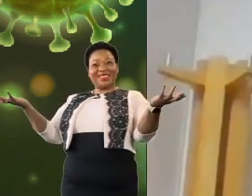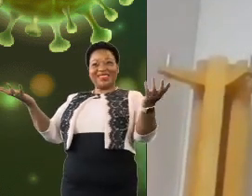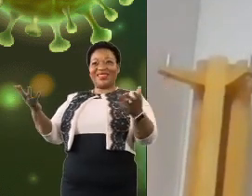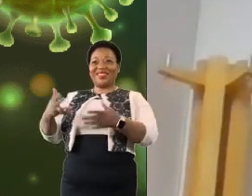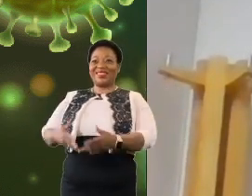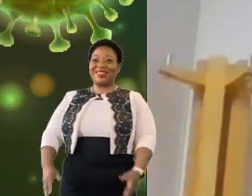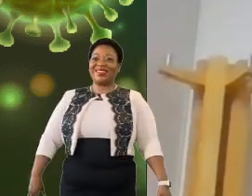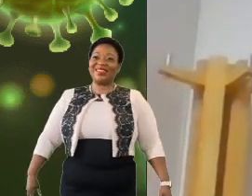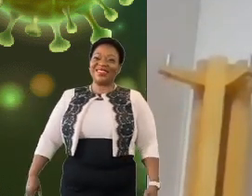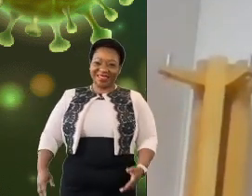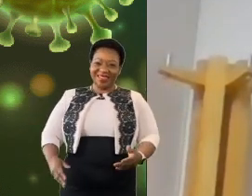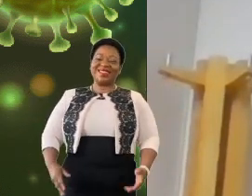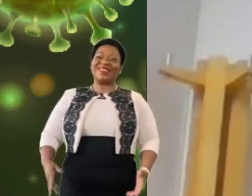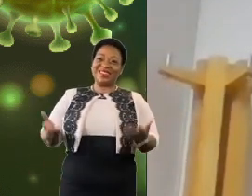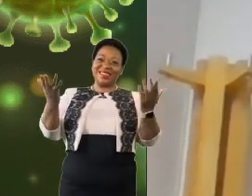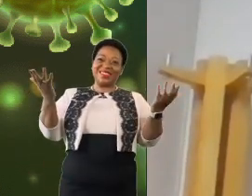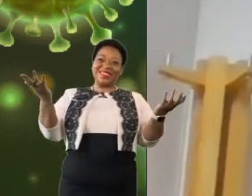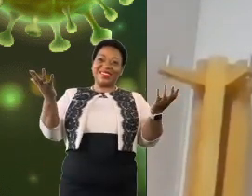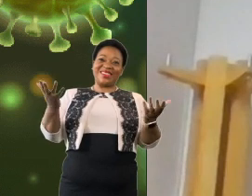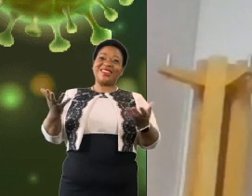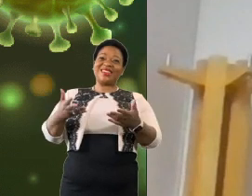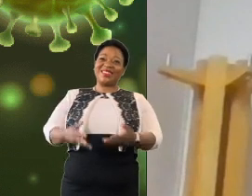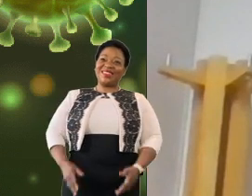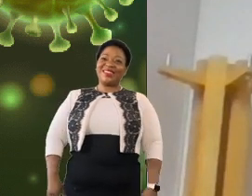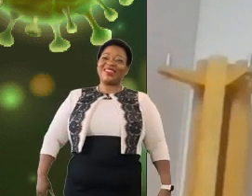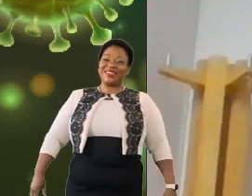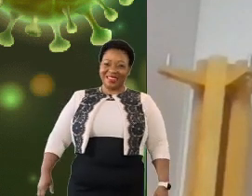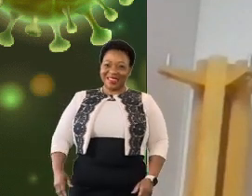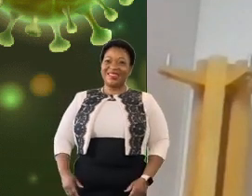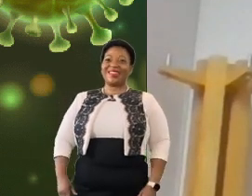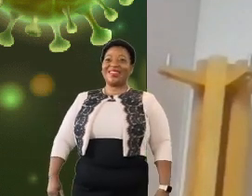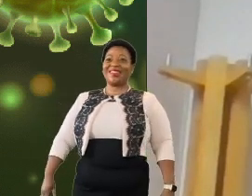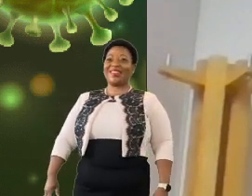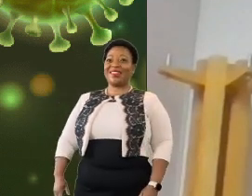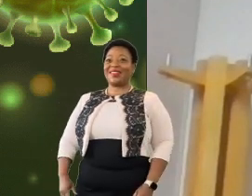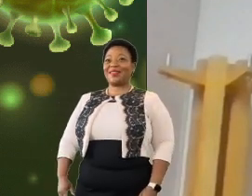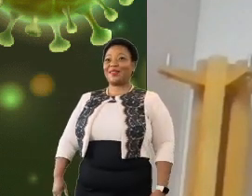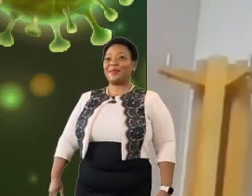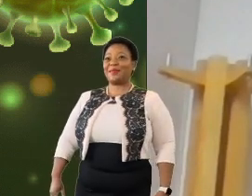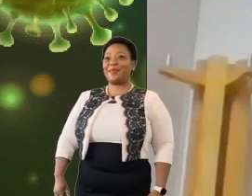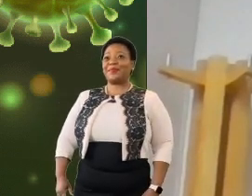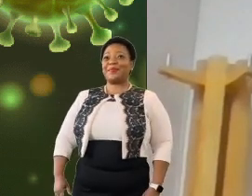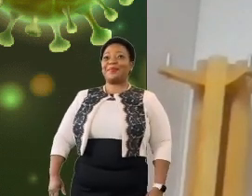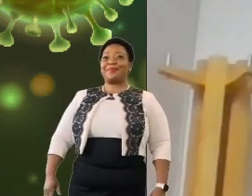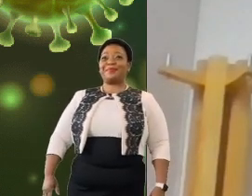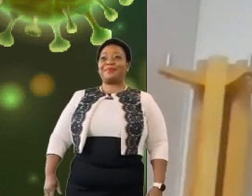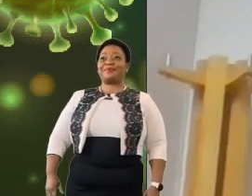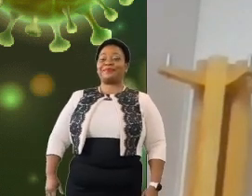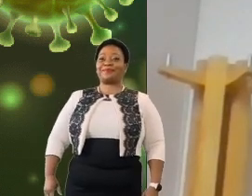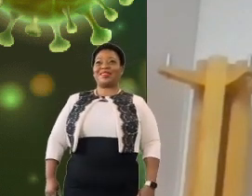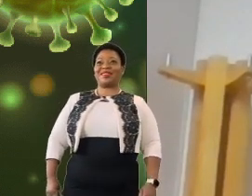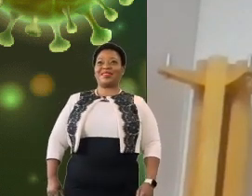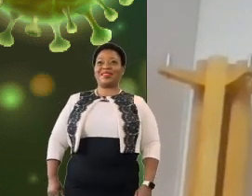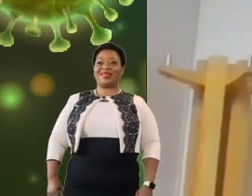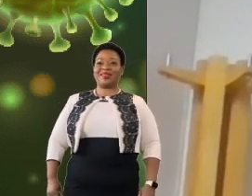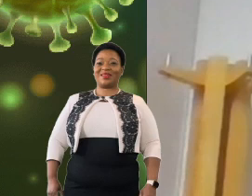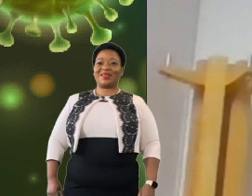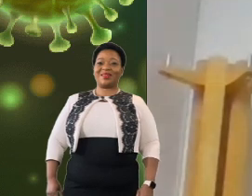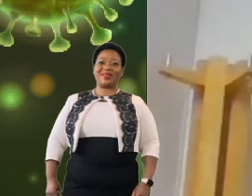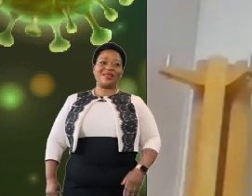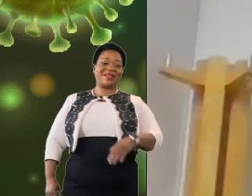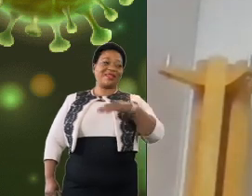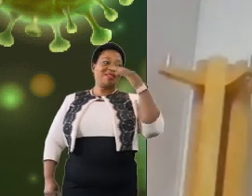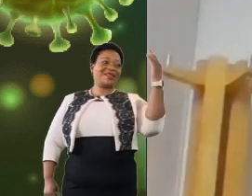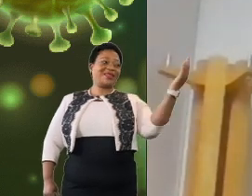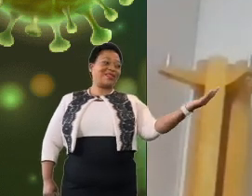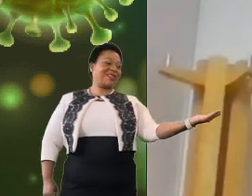I think now we've seen that we don't really need to wait for meetings to actually have things progressive. So we can rely